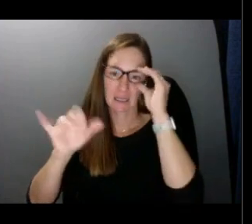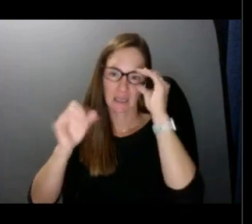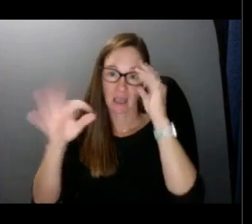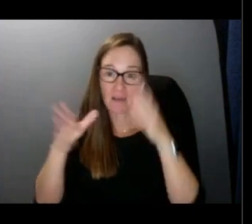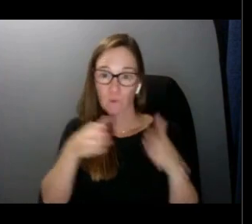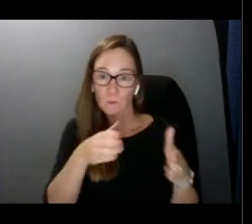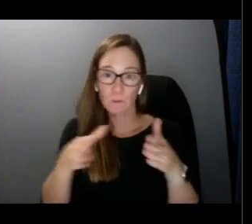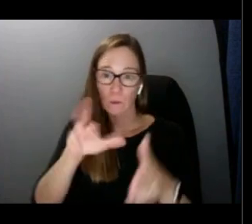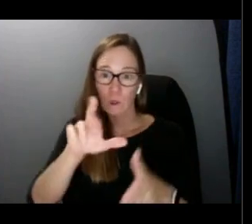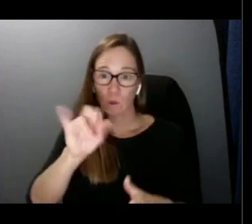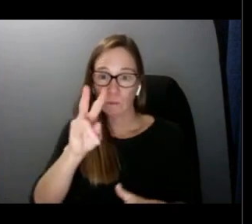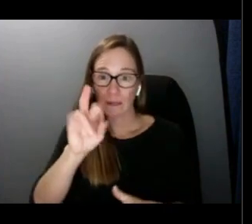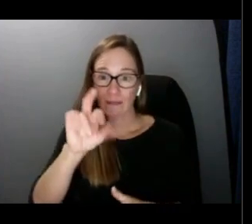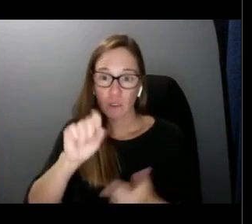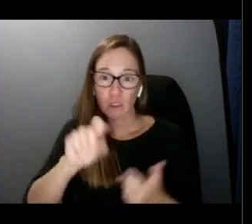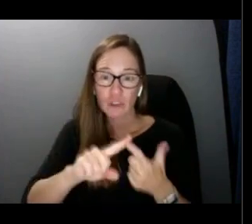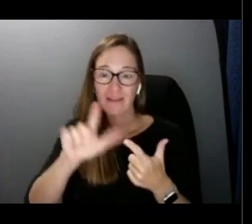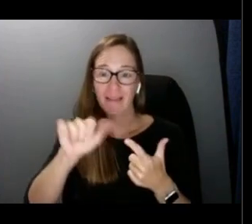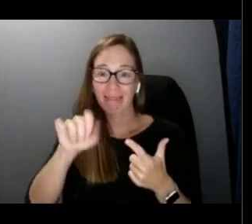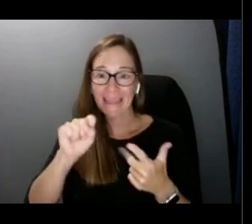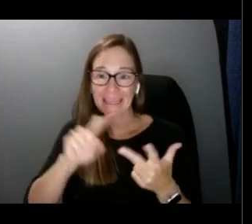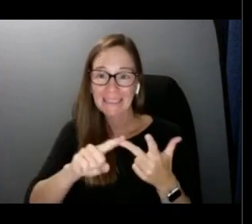rivers, lakes, streams,